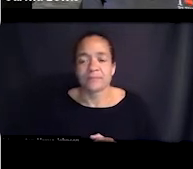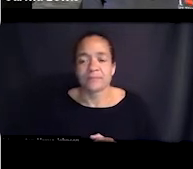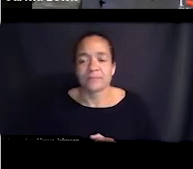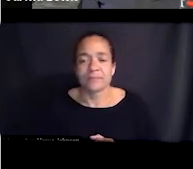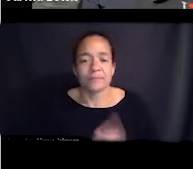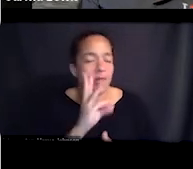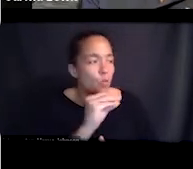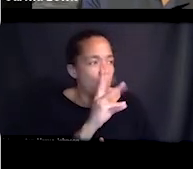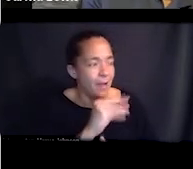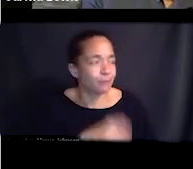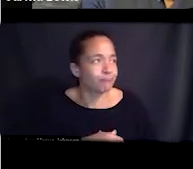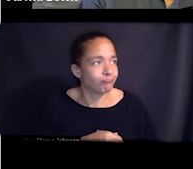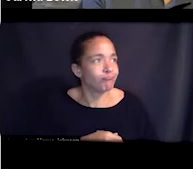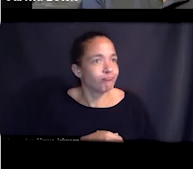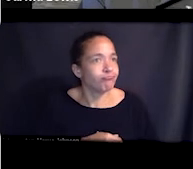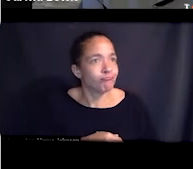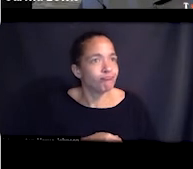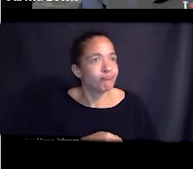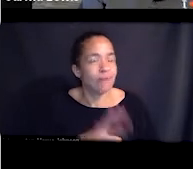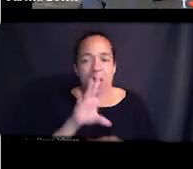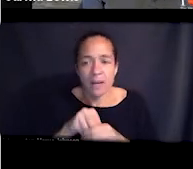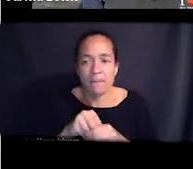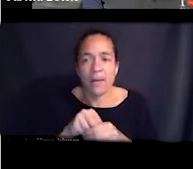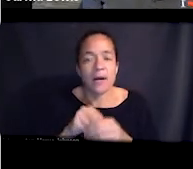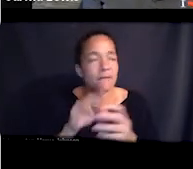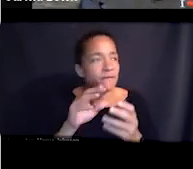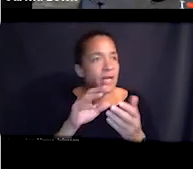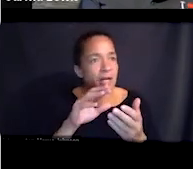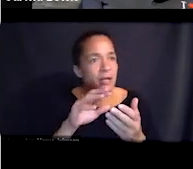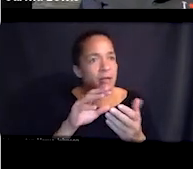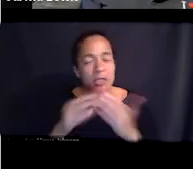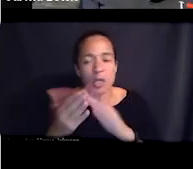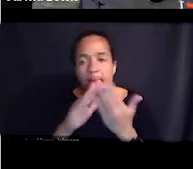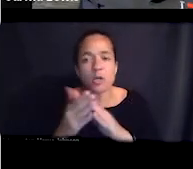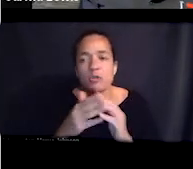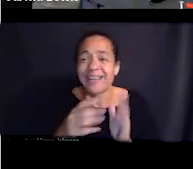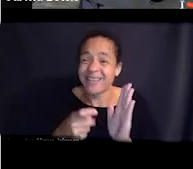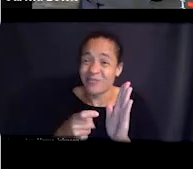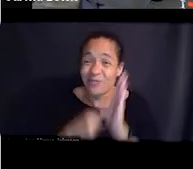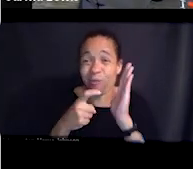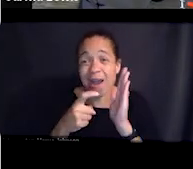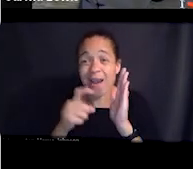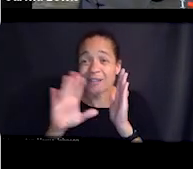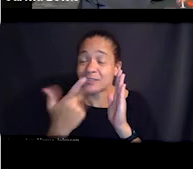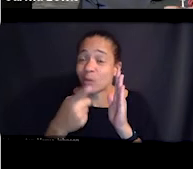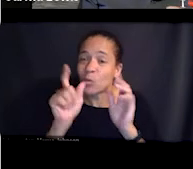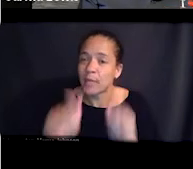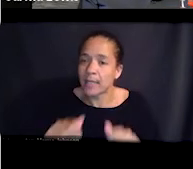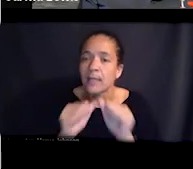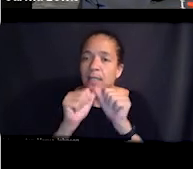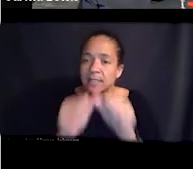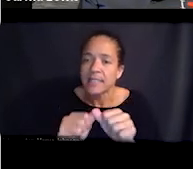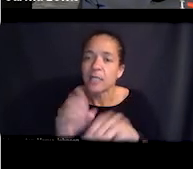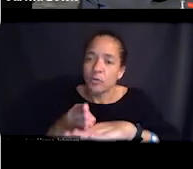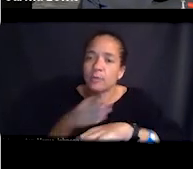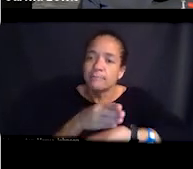Being engaged with the community is necessary in order to continue to move forward, because the